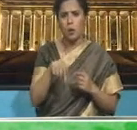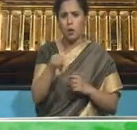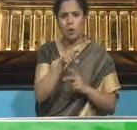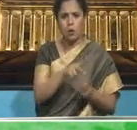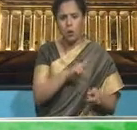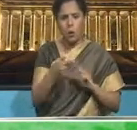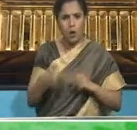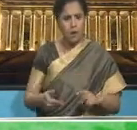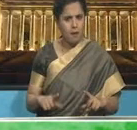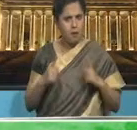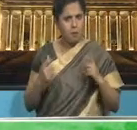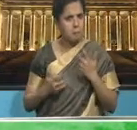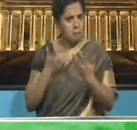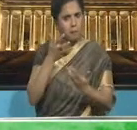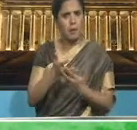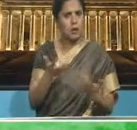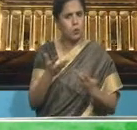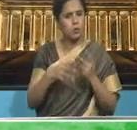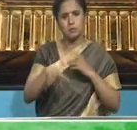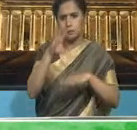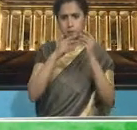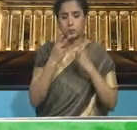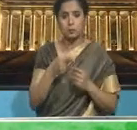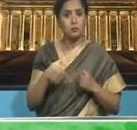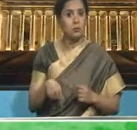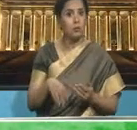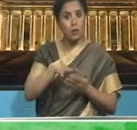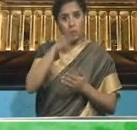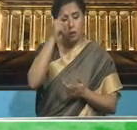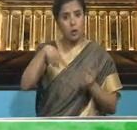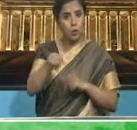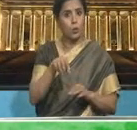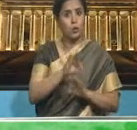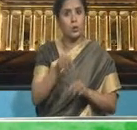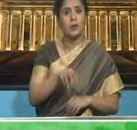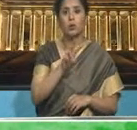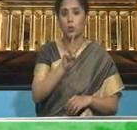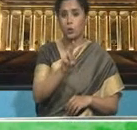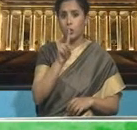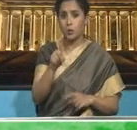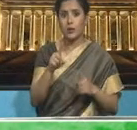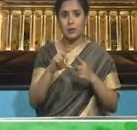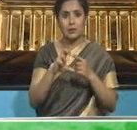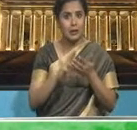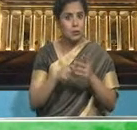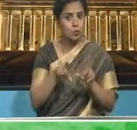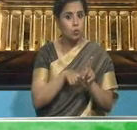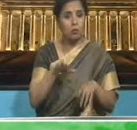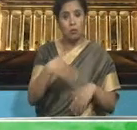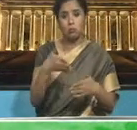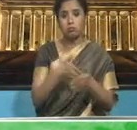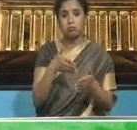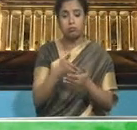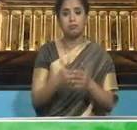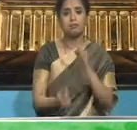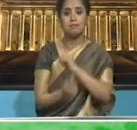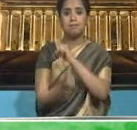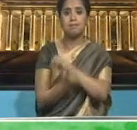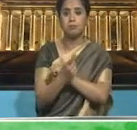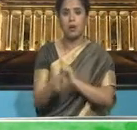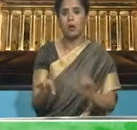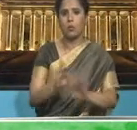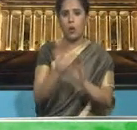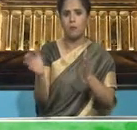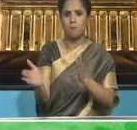contemporary life, while also preparing the learner for the 21st century challenges. The